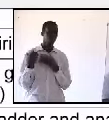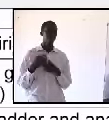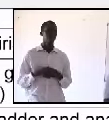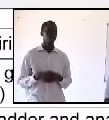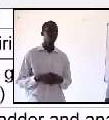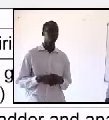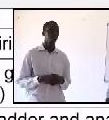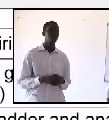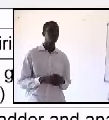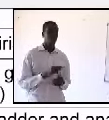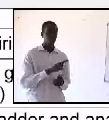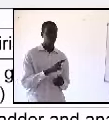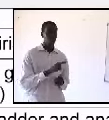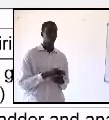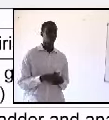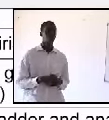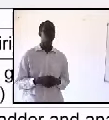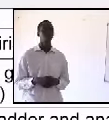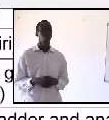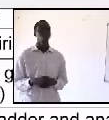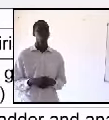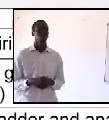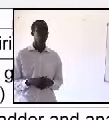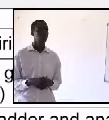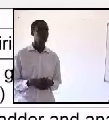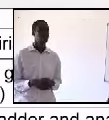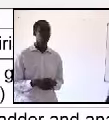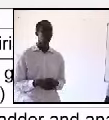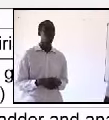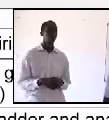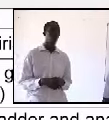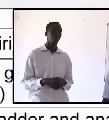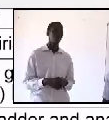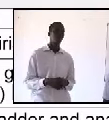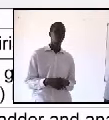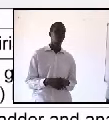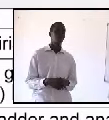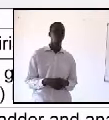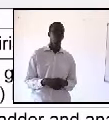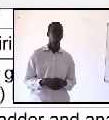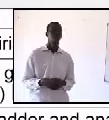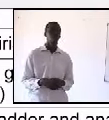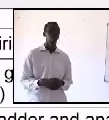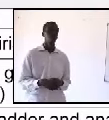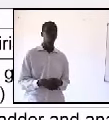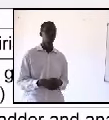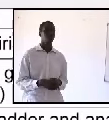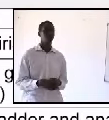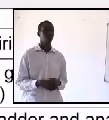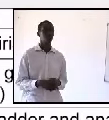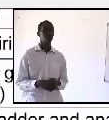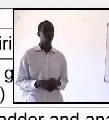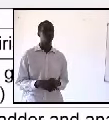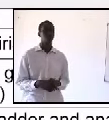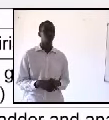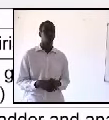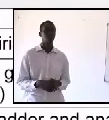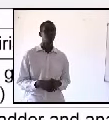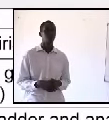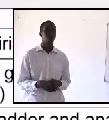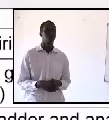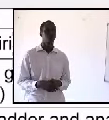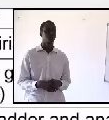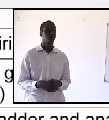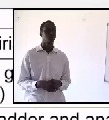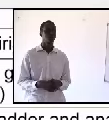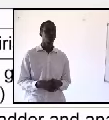is stimulated by the parasympathetic nervous system. But whereas the sympathetic nervous system, it does not have that ability